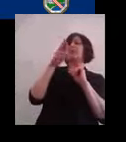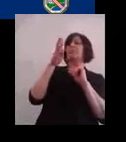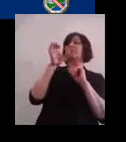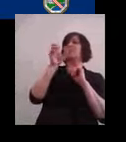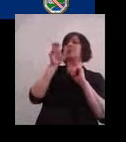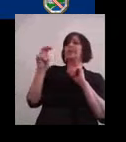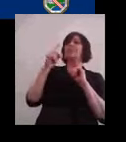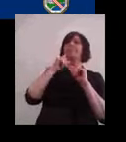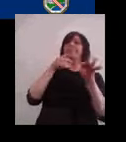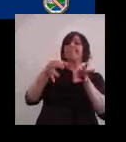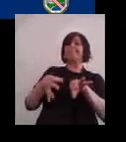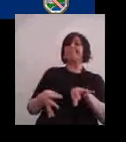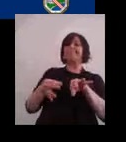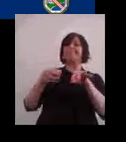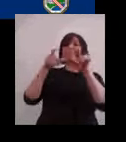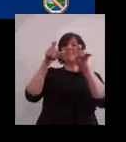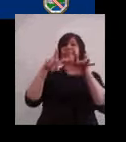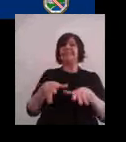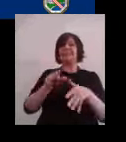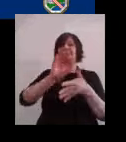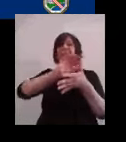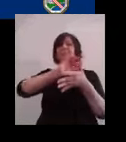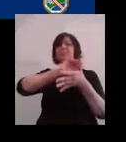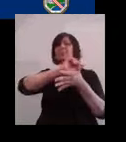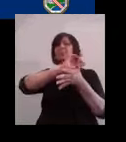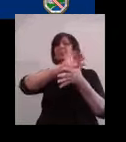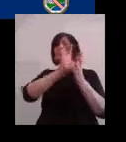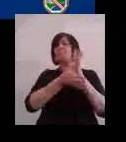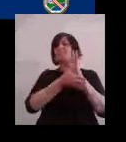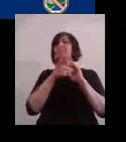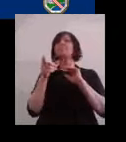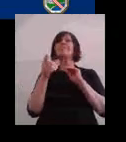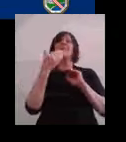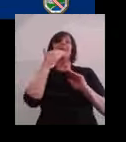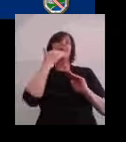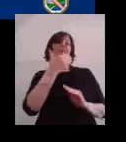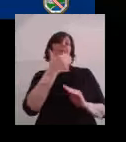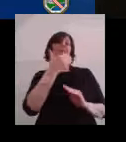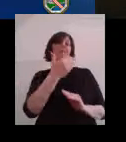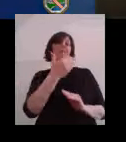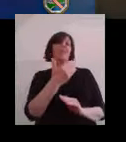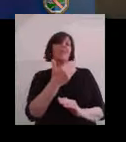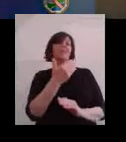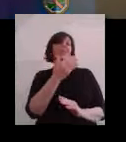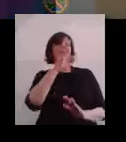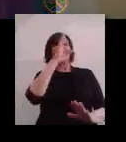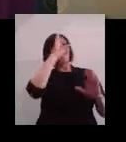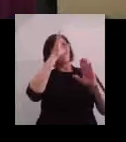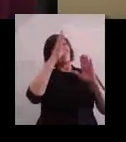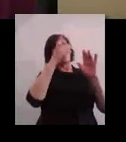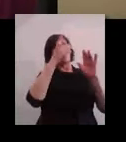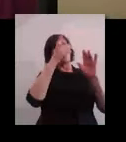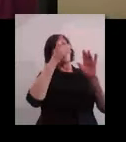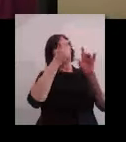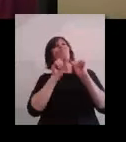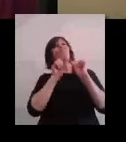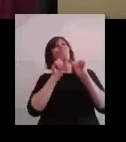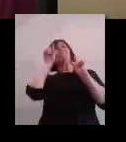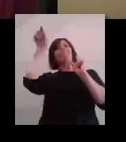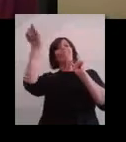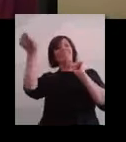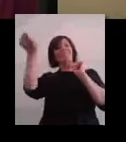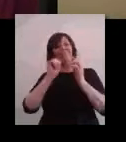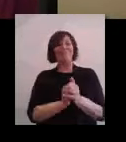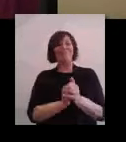protocols. Doctor. Thank you, Mark. You're hello from a distance, socially distant. So as